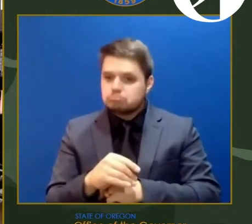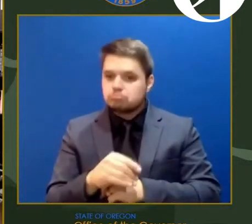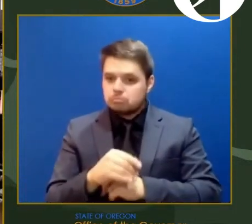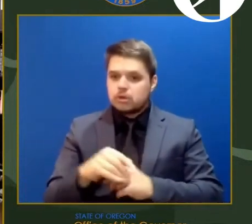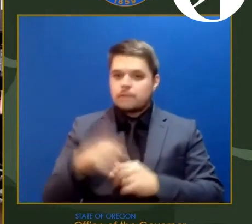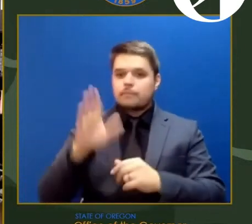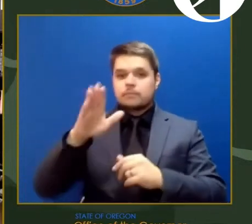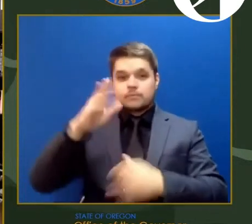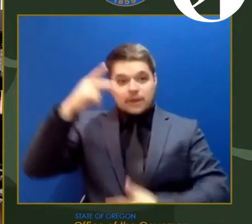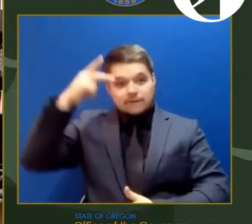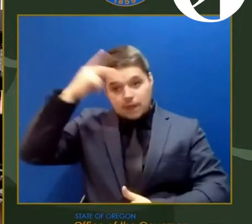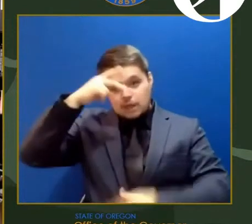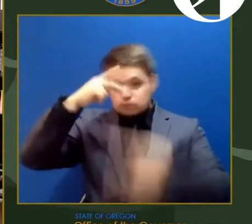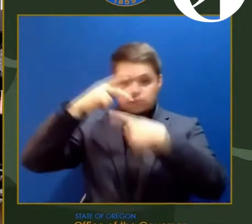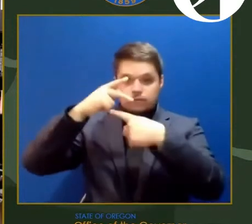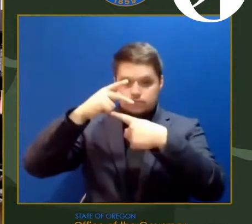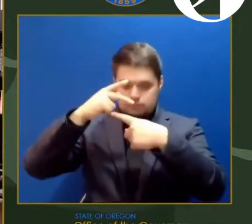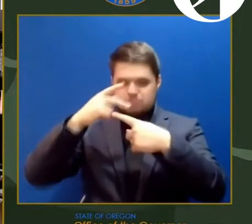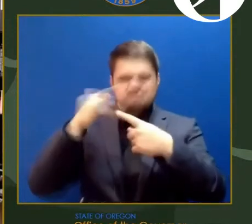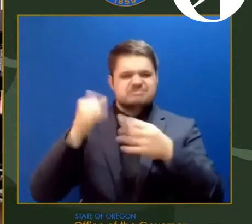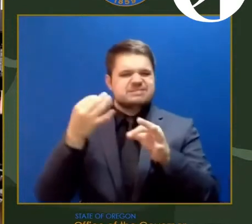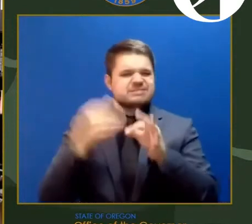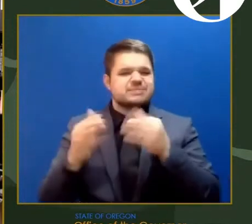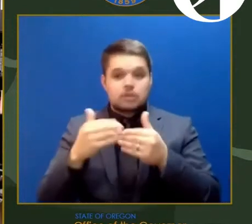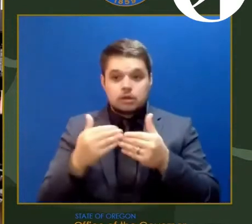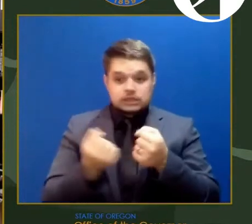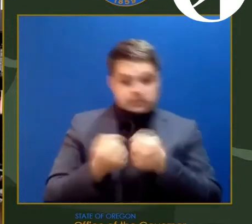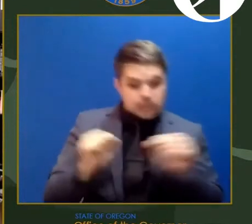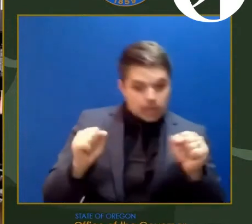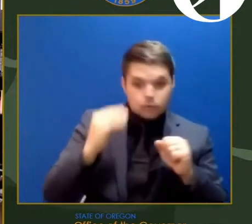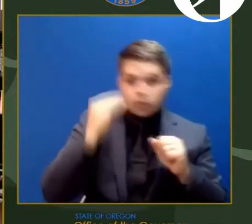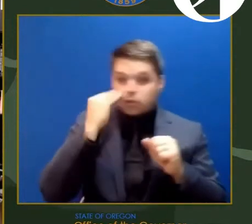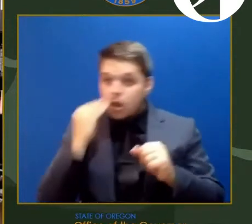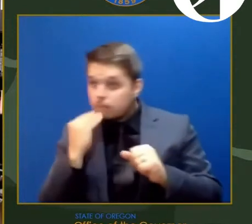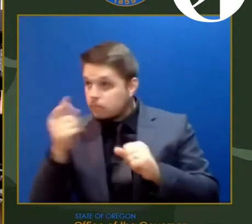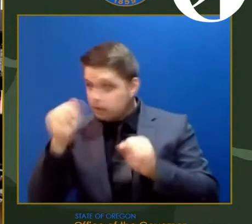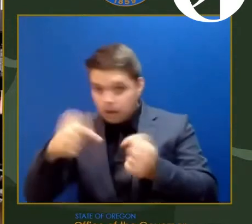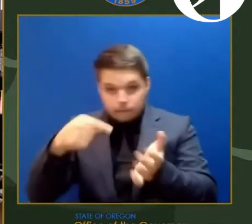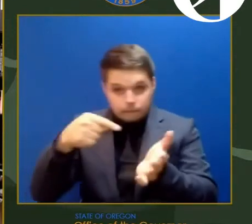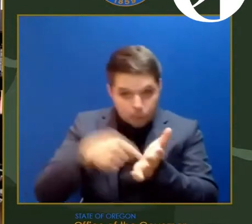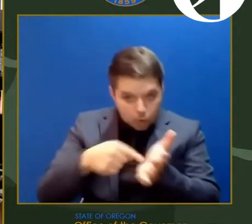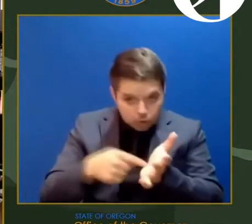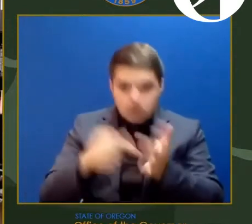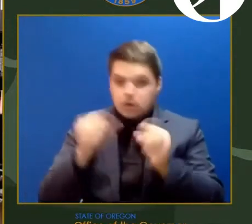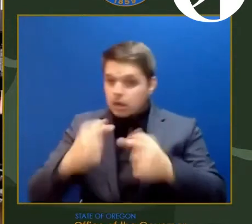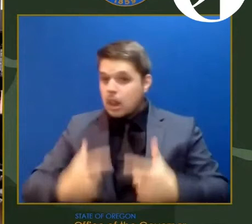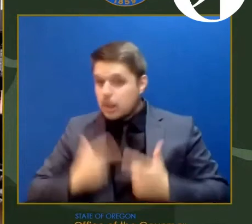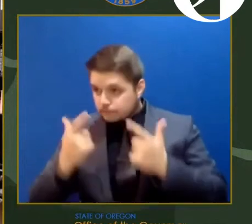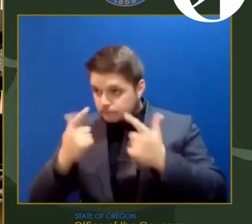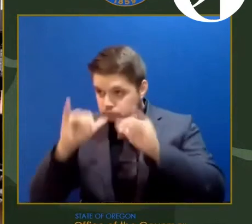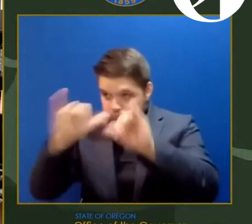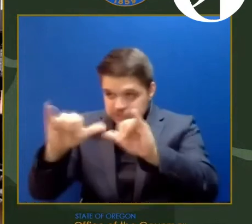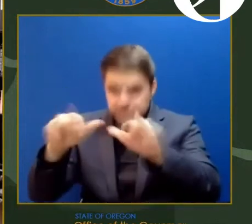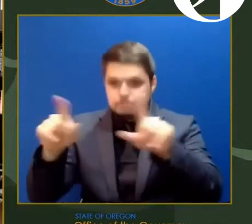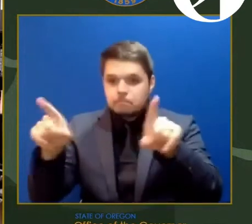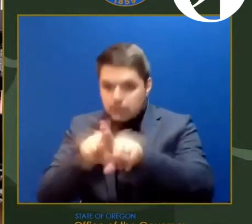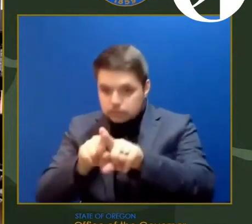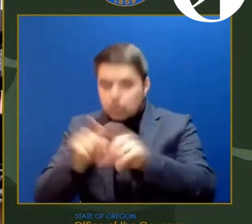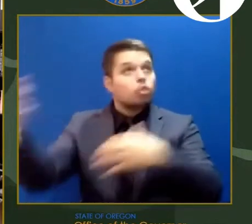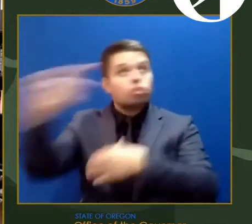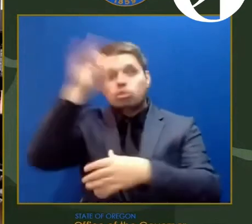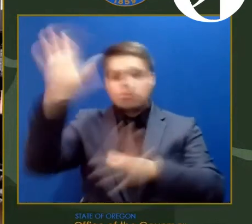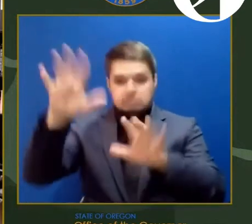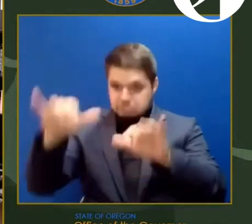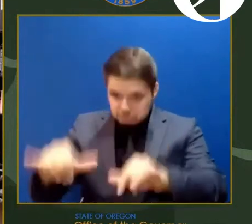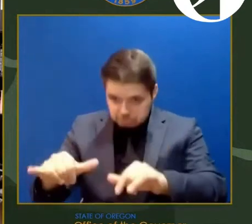affordable home and support in maintaining housing stability, they have the opportunity to not just survive, but to actually thrive.